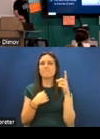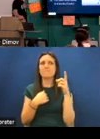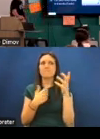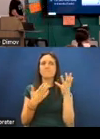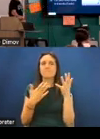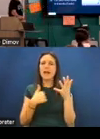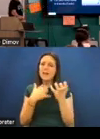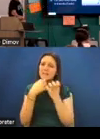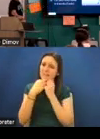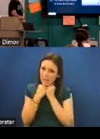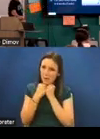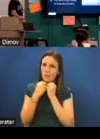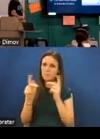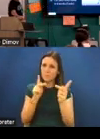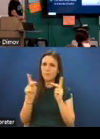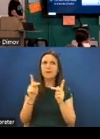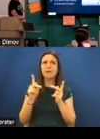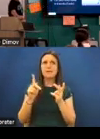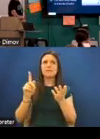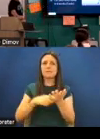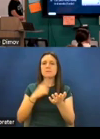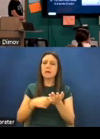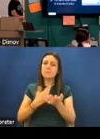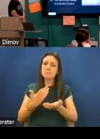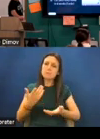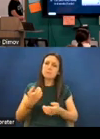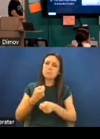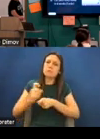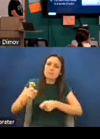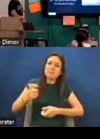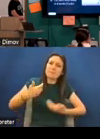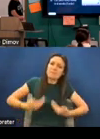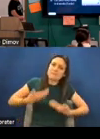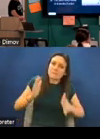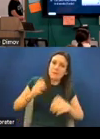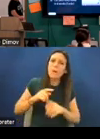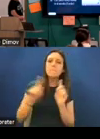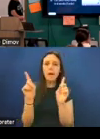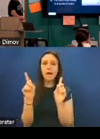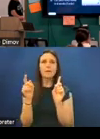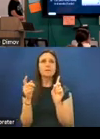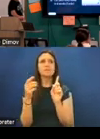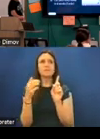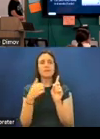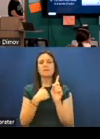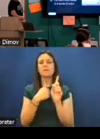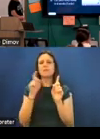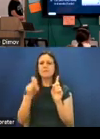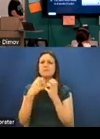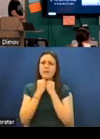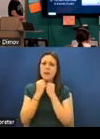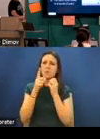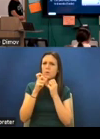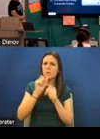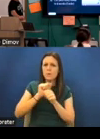care a lot about people, and sometimes it's like to my demise, but I think it's also great to like love and care about who you work with and who you work around.